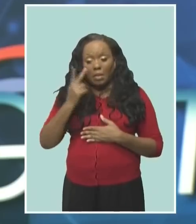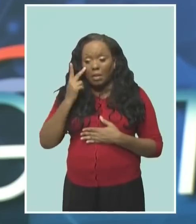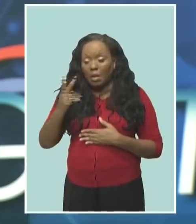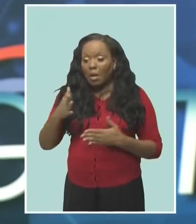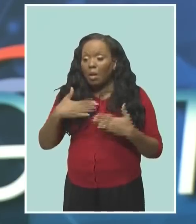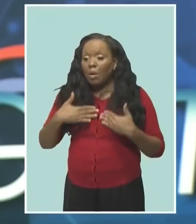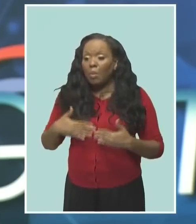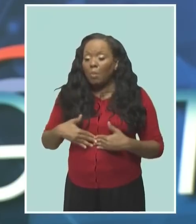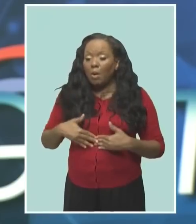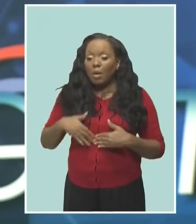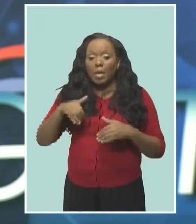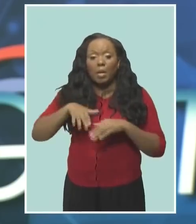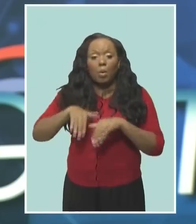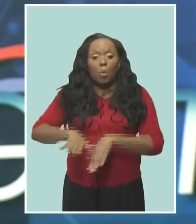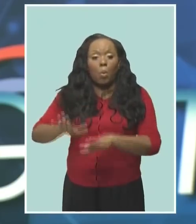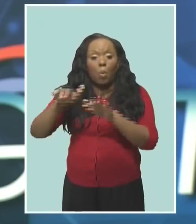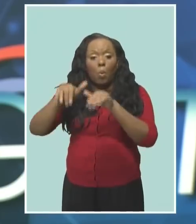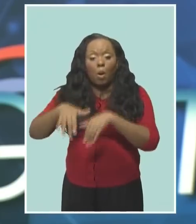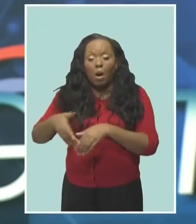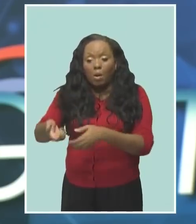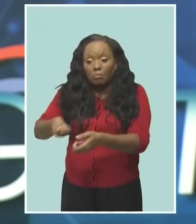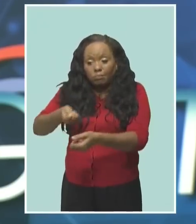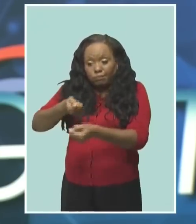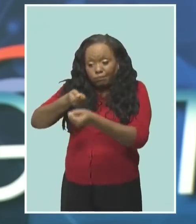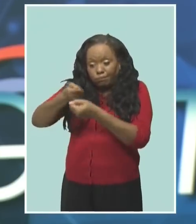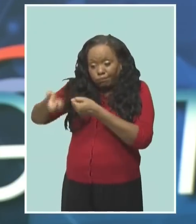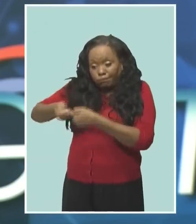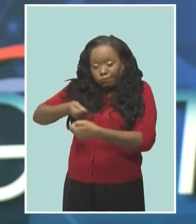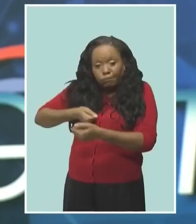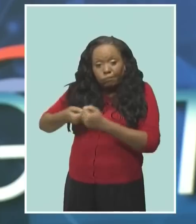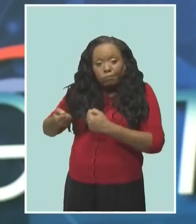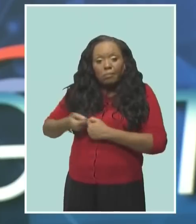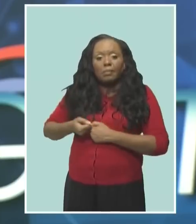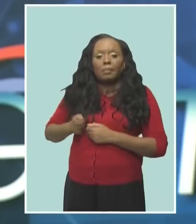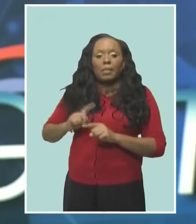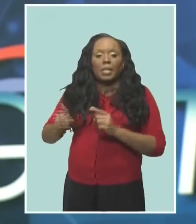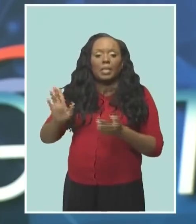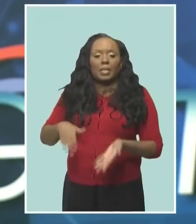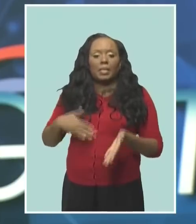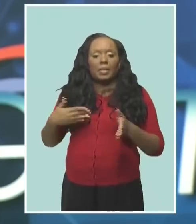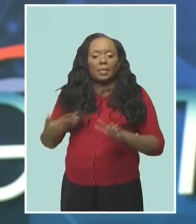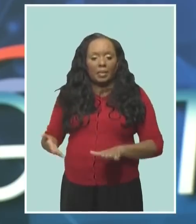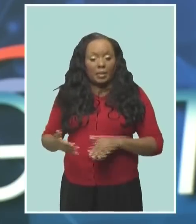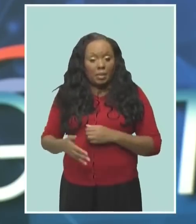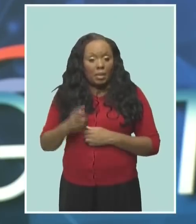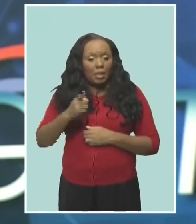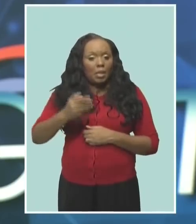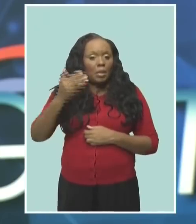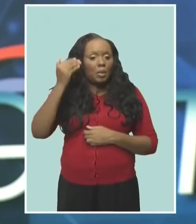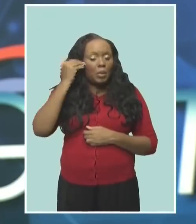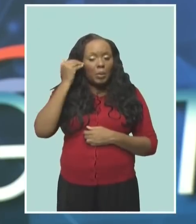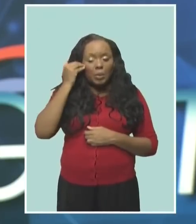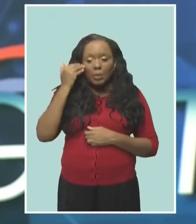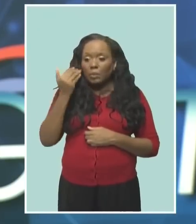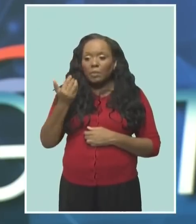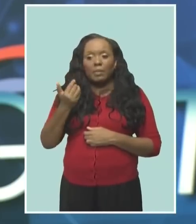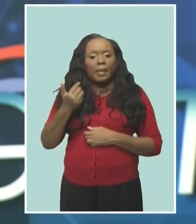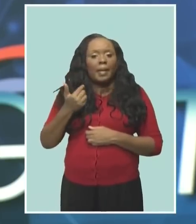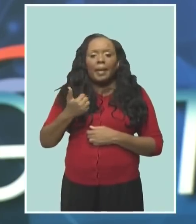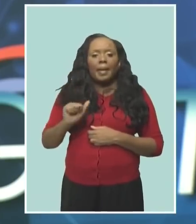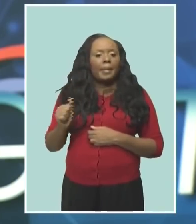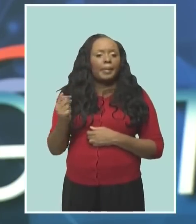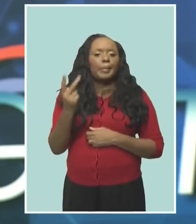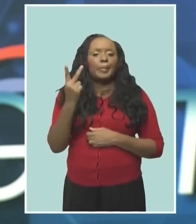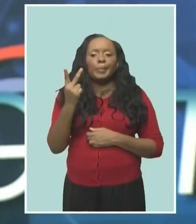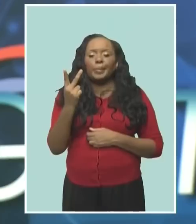of the Padmore Village St. Philip resident from the beach. He was pronounced dead by a medical doctor. Anyone who can provide